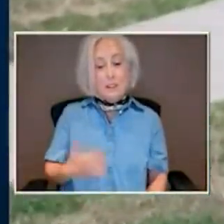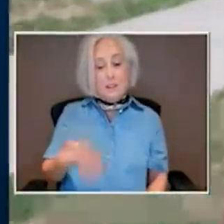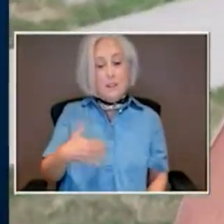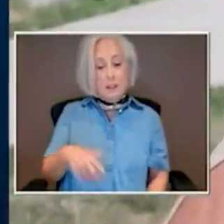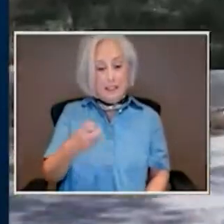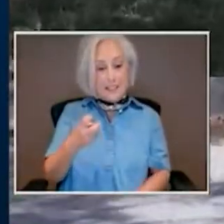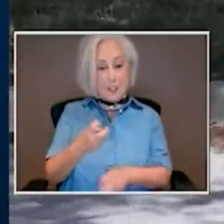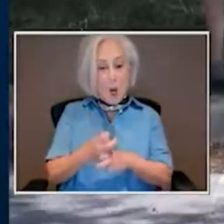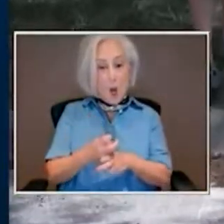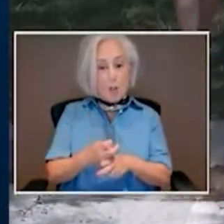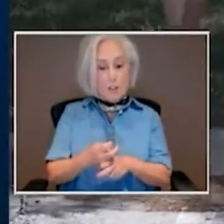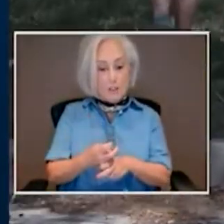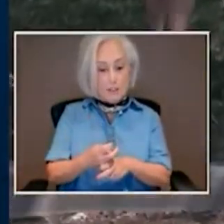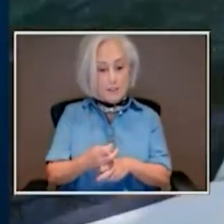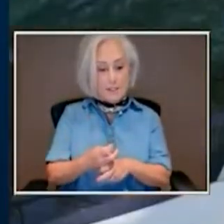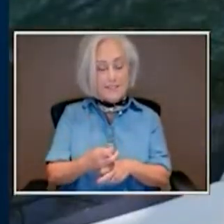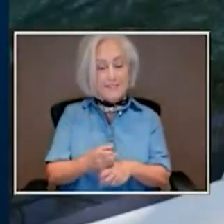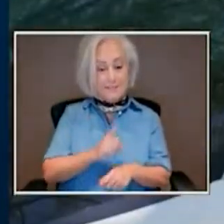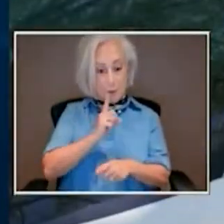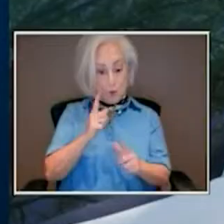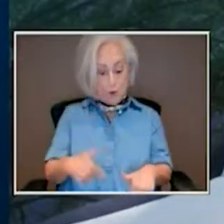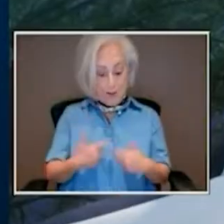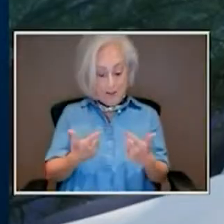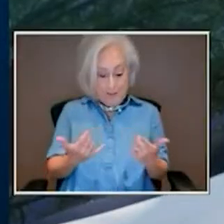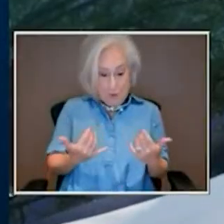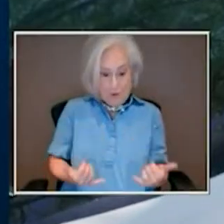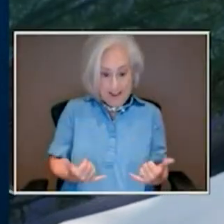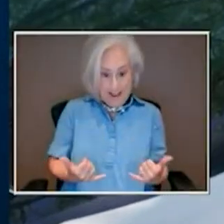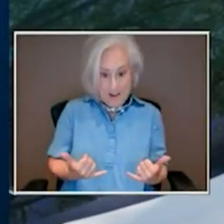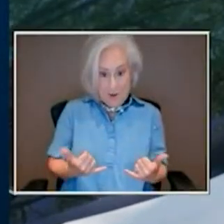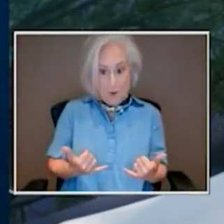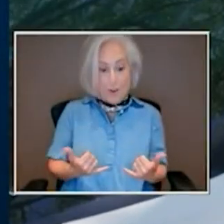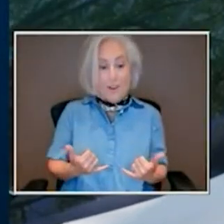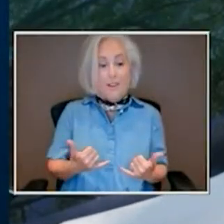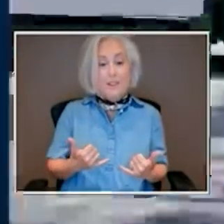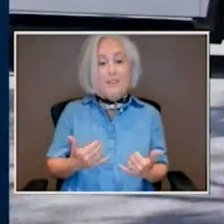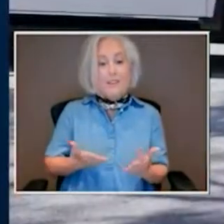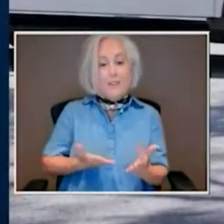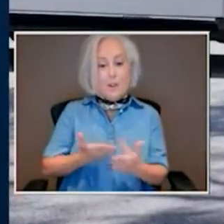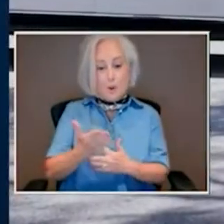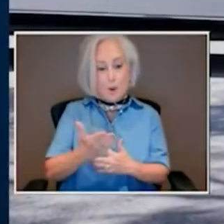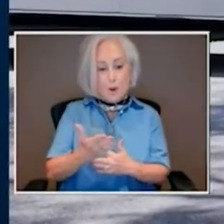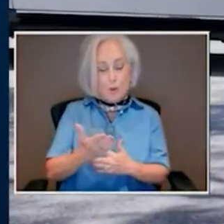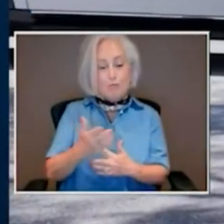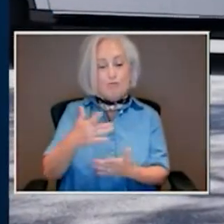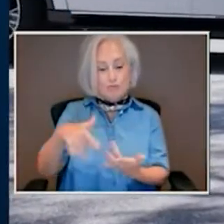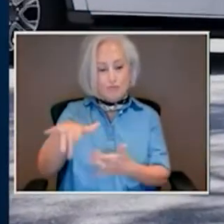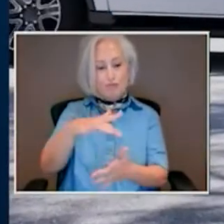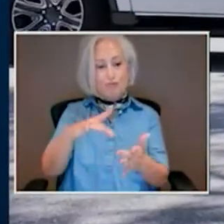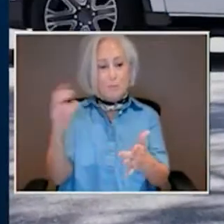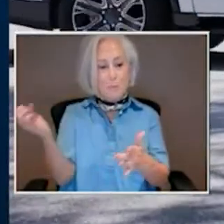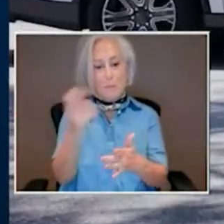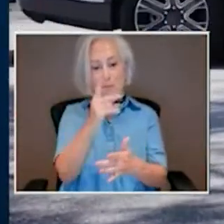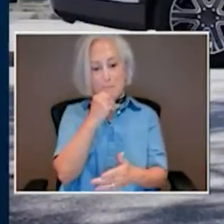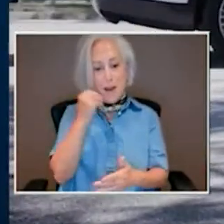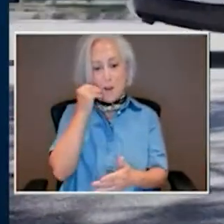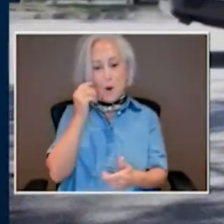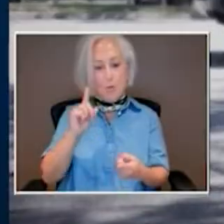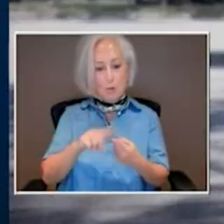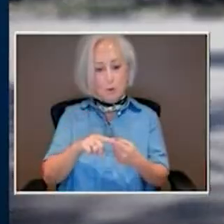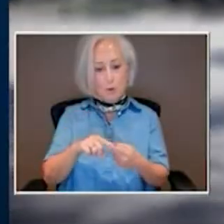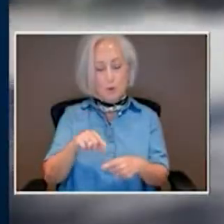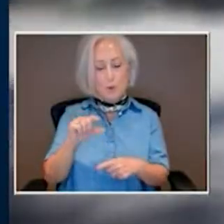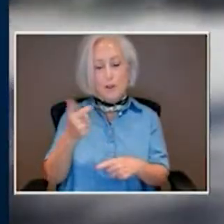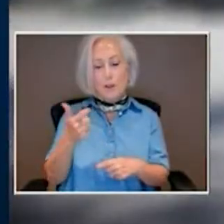reality for now, and down the long and windy road back home to Garden City.